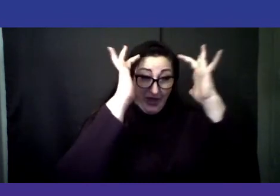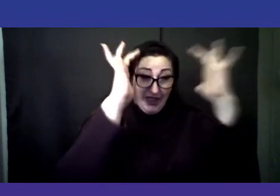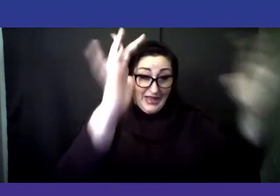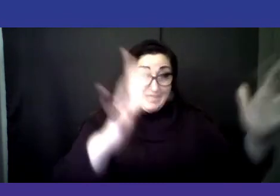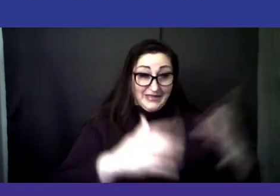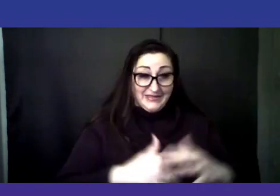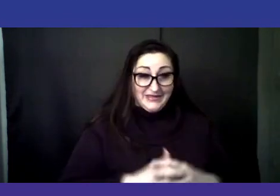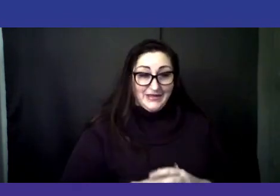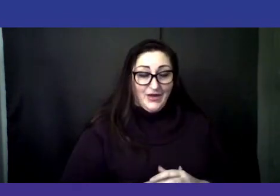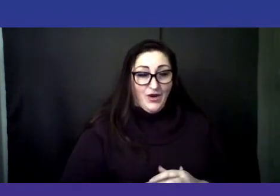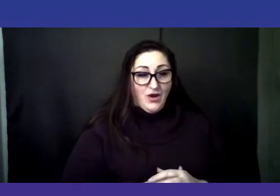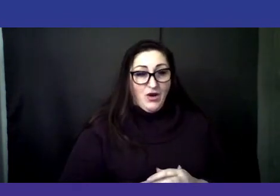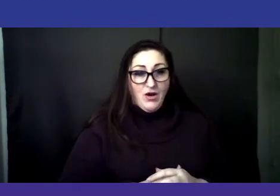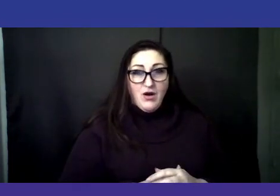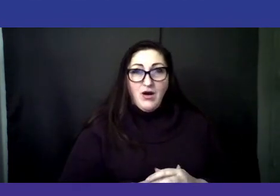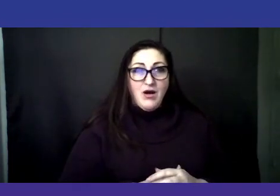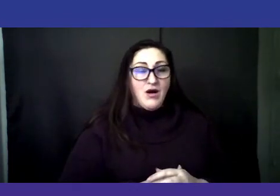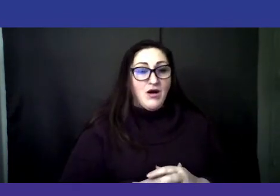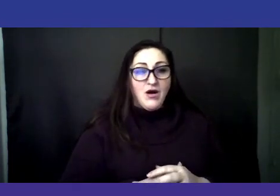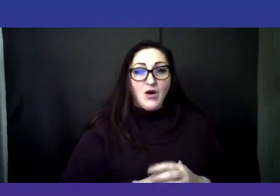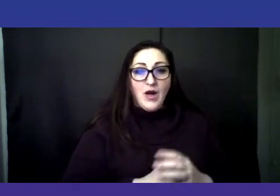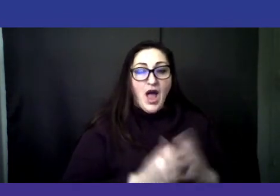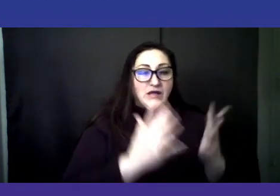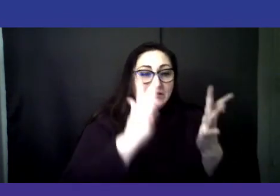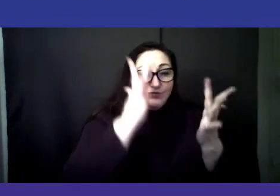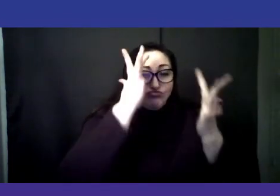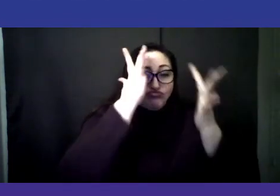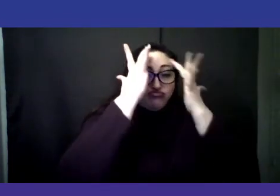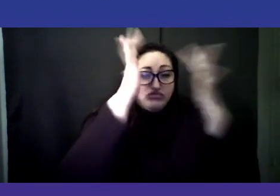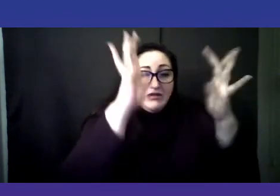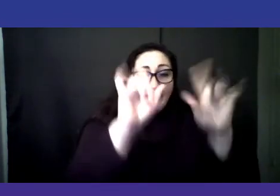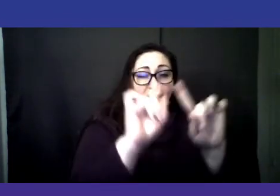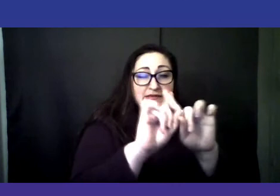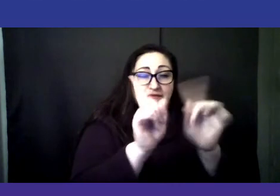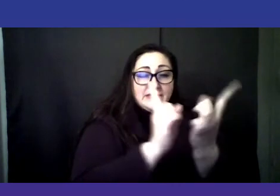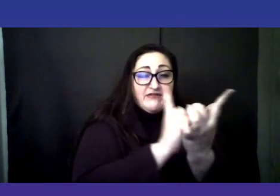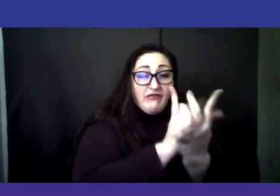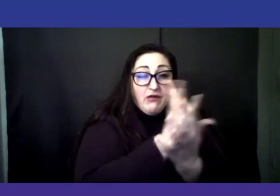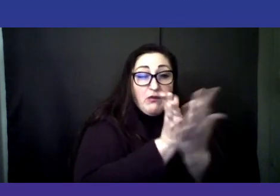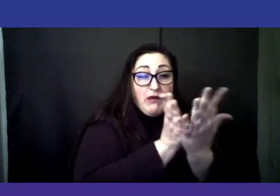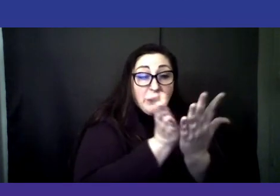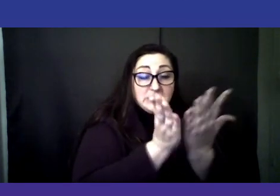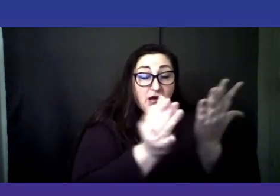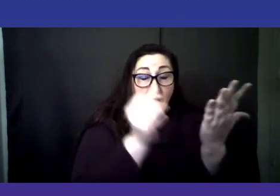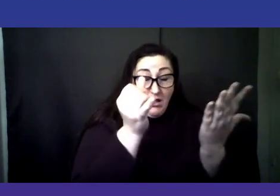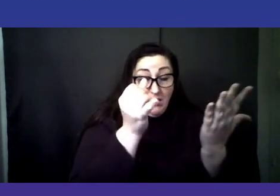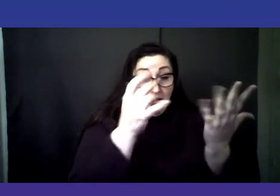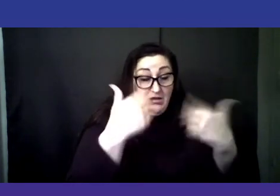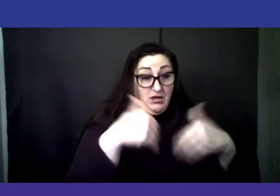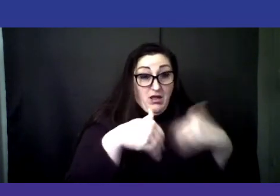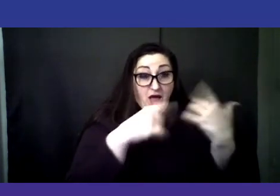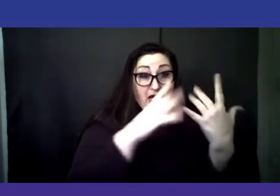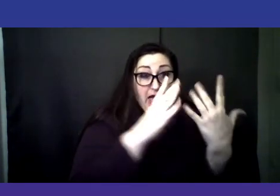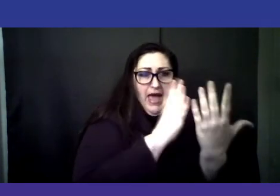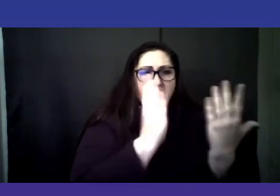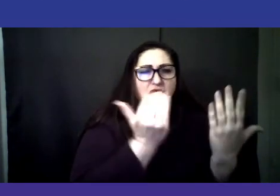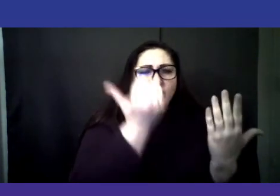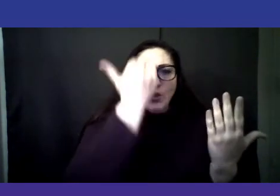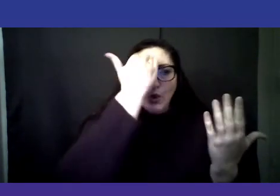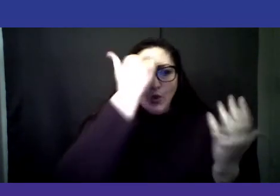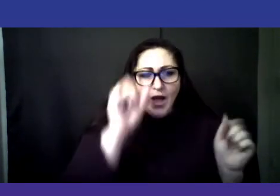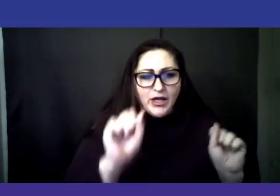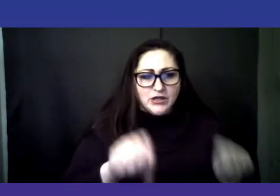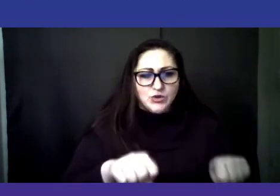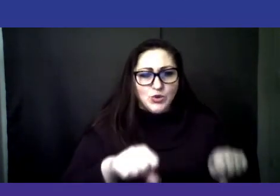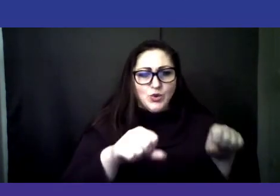in so many ways that I never knew I could even do